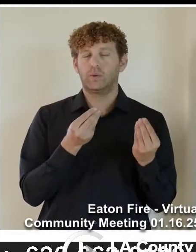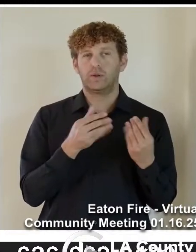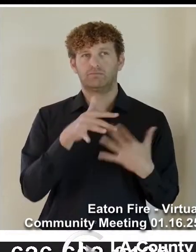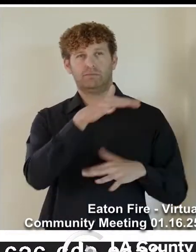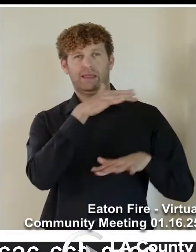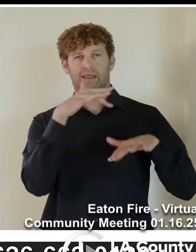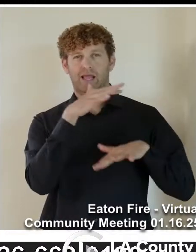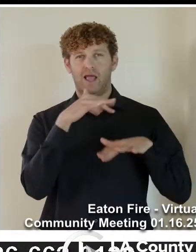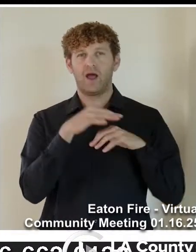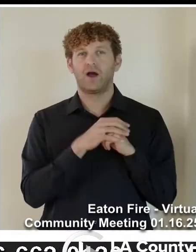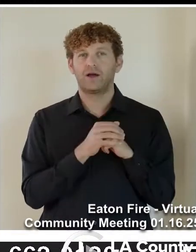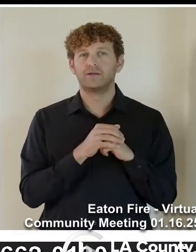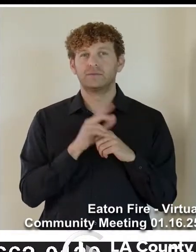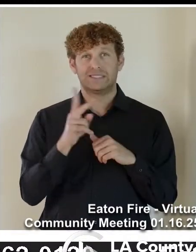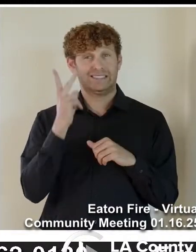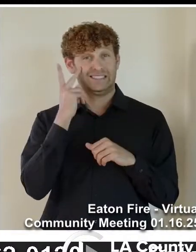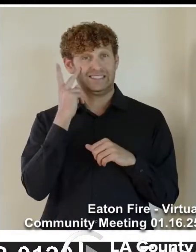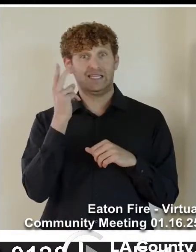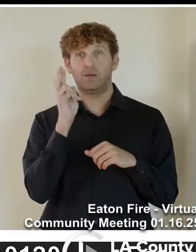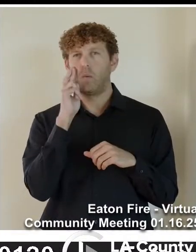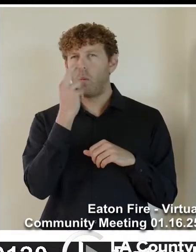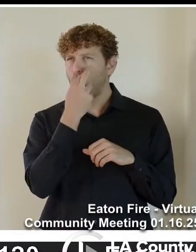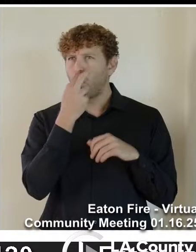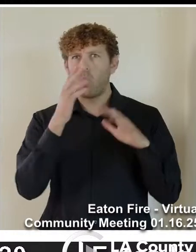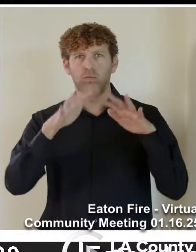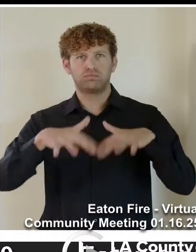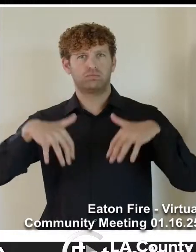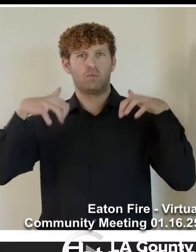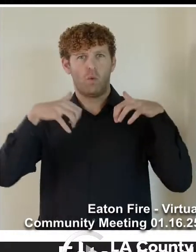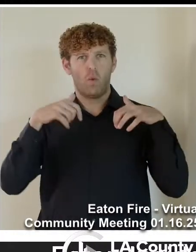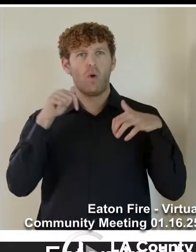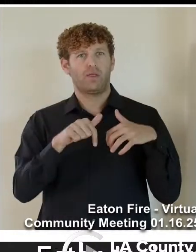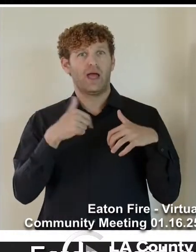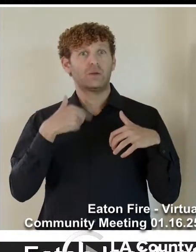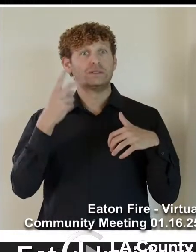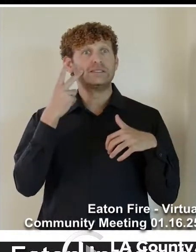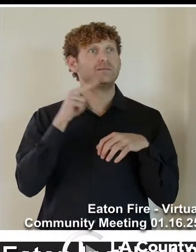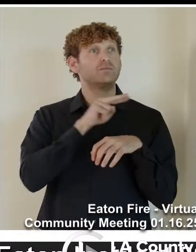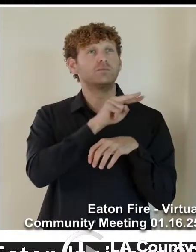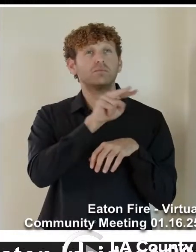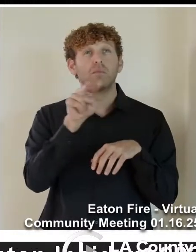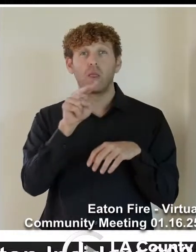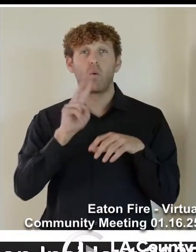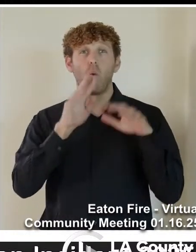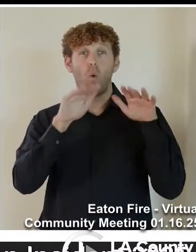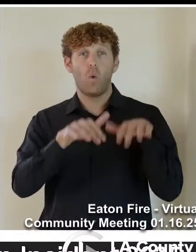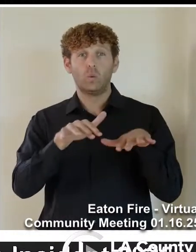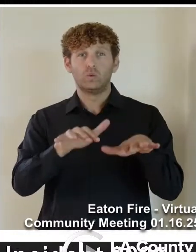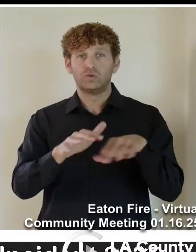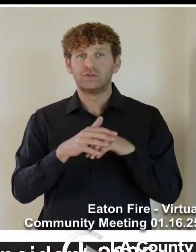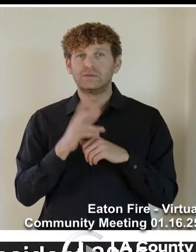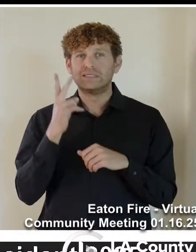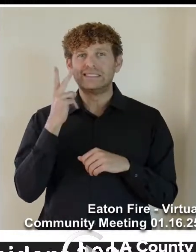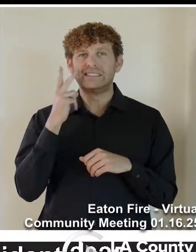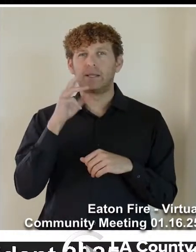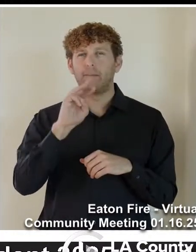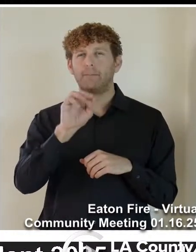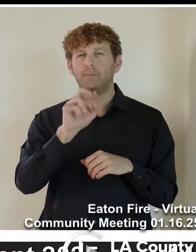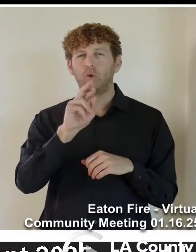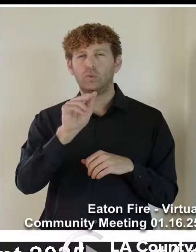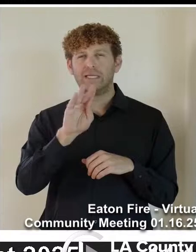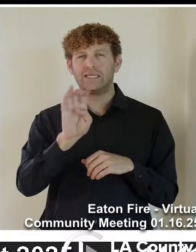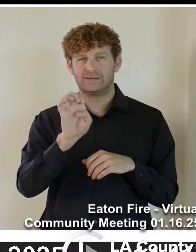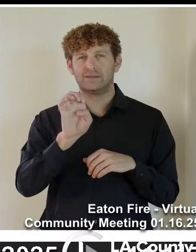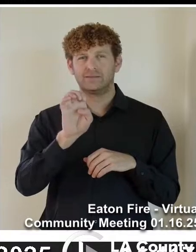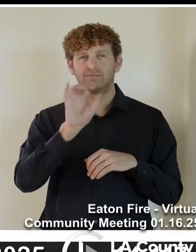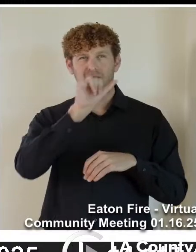that kind of cloud layer that lurks above the ocean. That's what we call the marine layer. So that marine layer is continuing to push